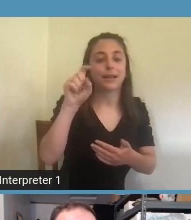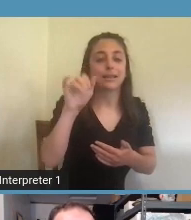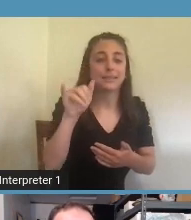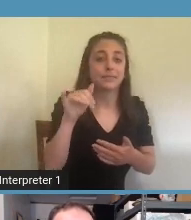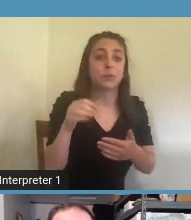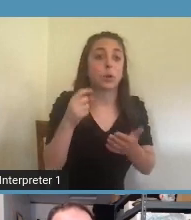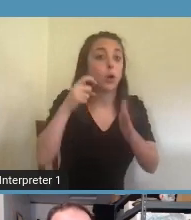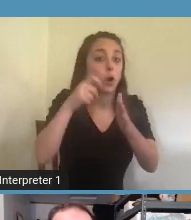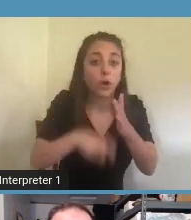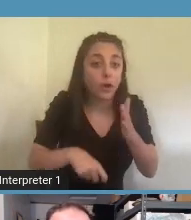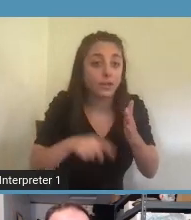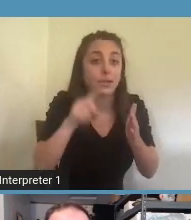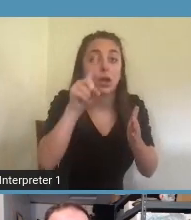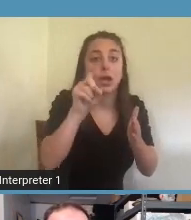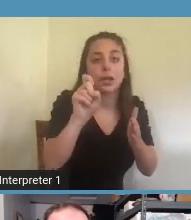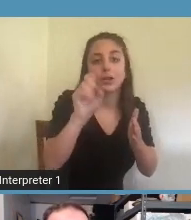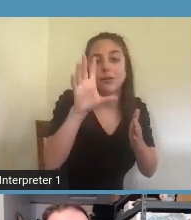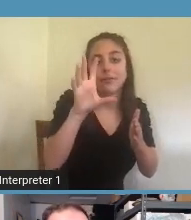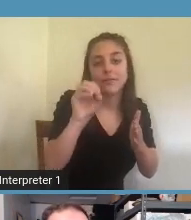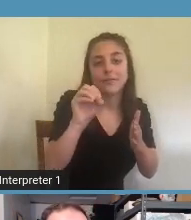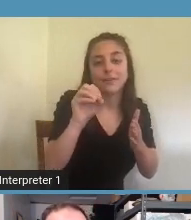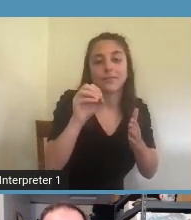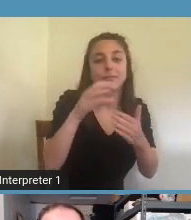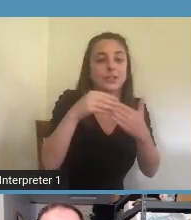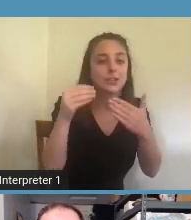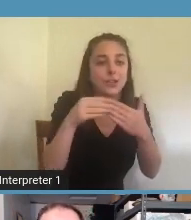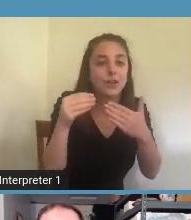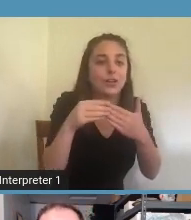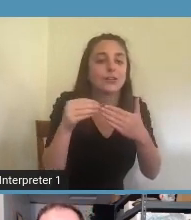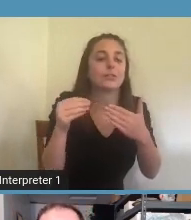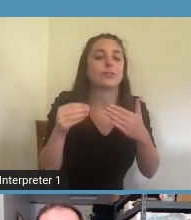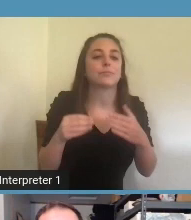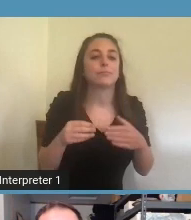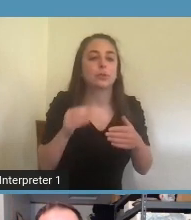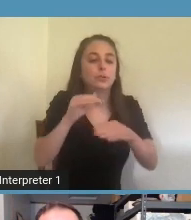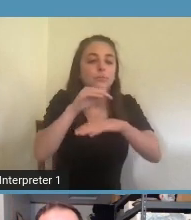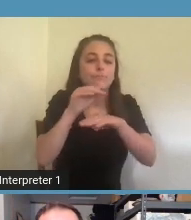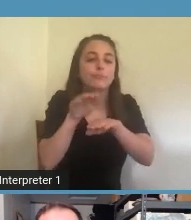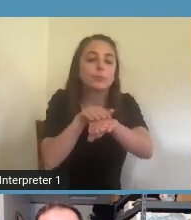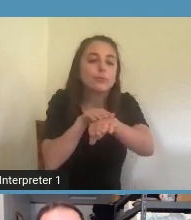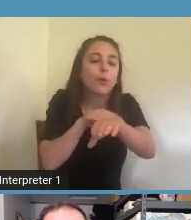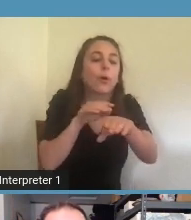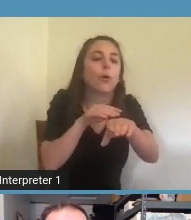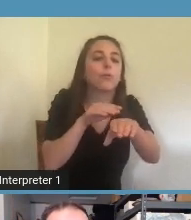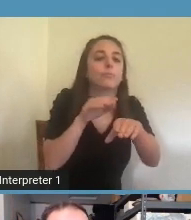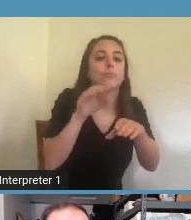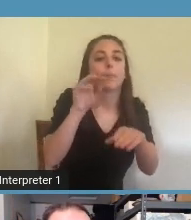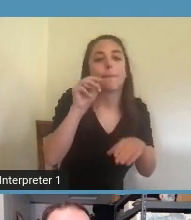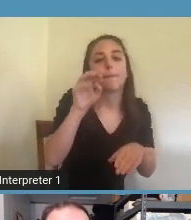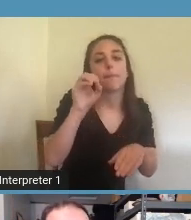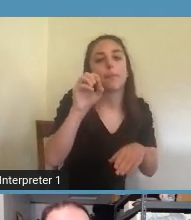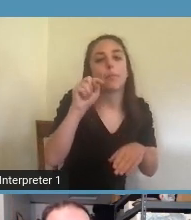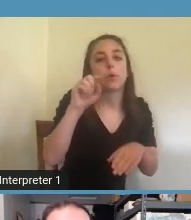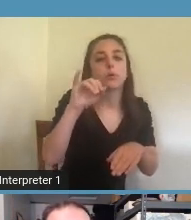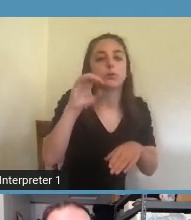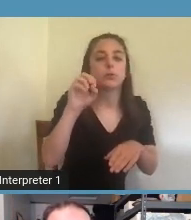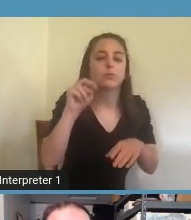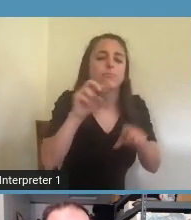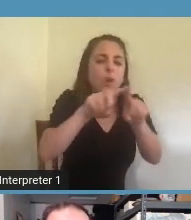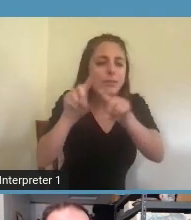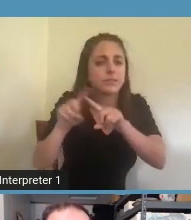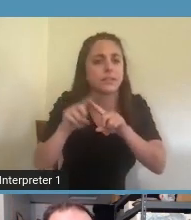$150. It'll shoot 4K video, it'll shoot slow motion video, and I haven't used it a whole lot yet,